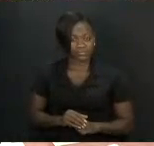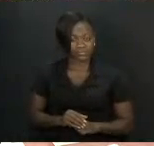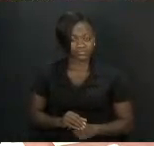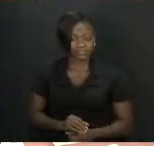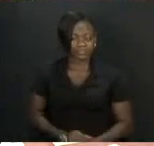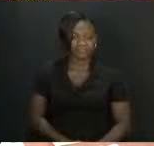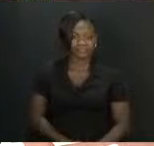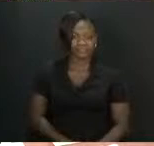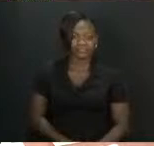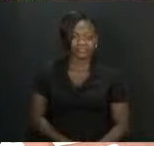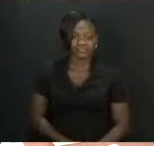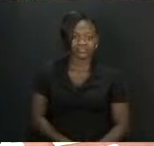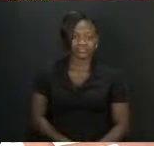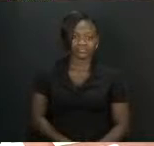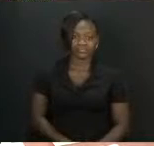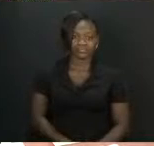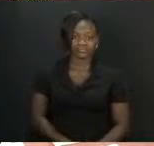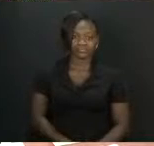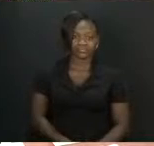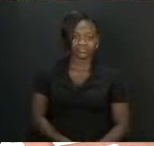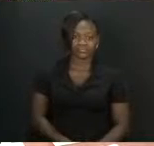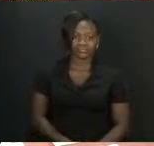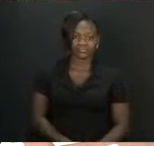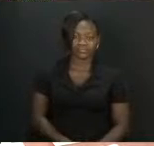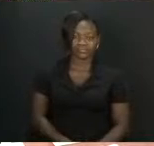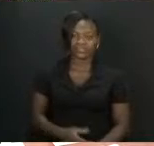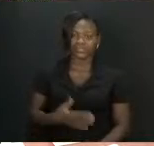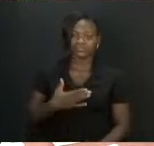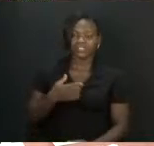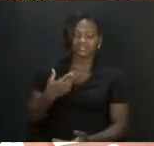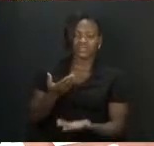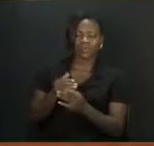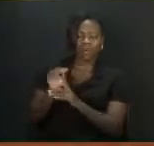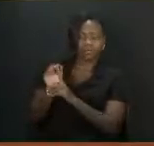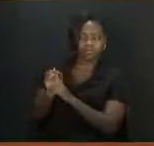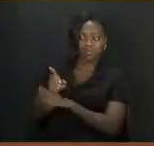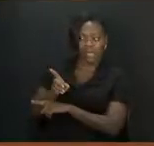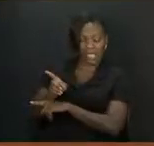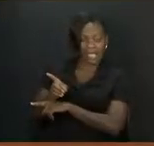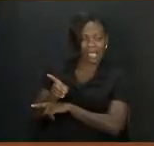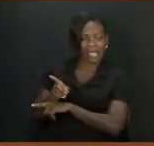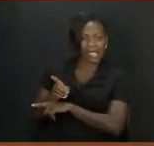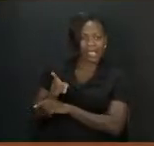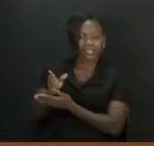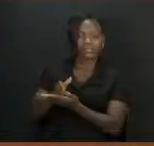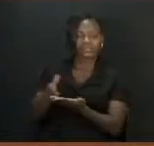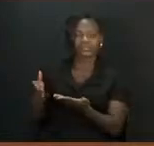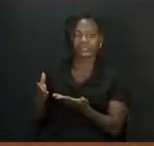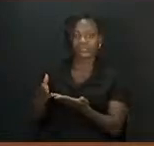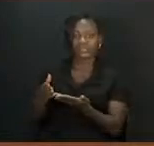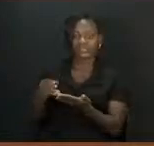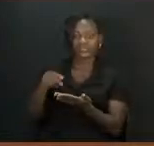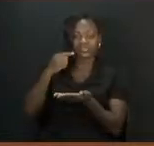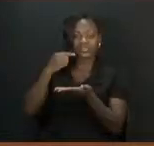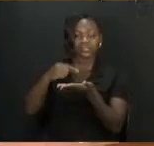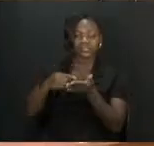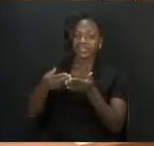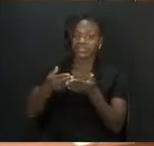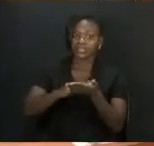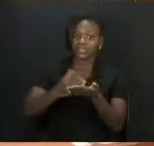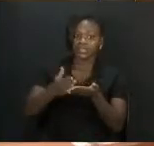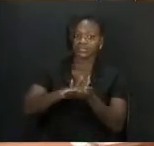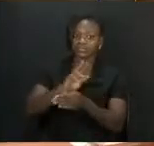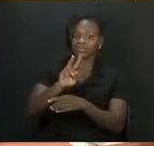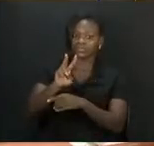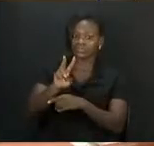Mr. Speaker, I want to draw my colleagues' attention to something. You should turn to page 2